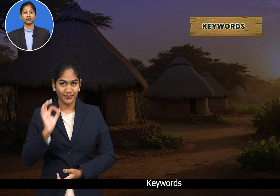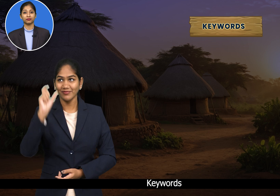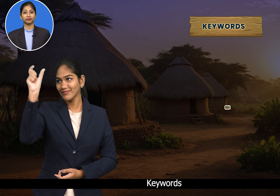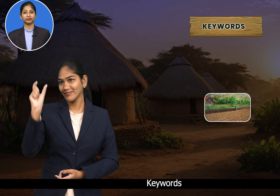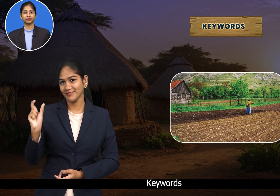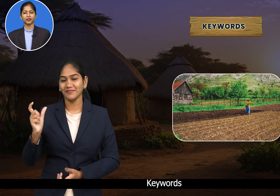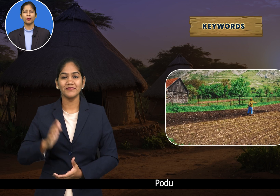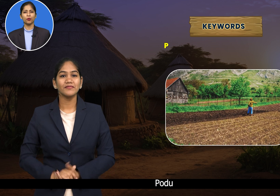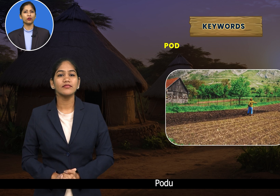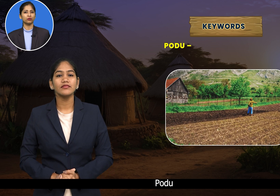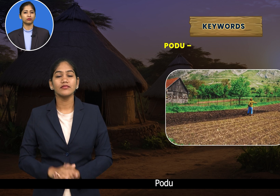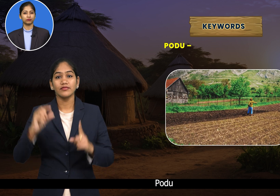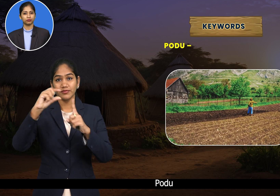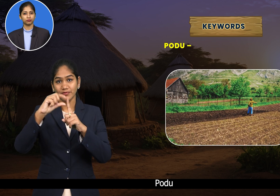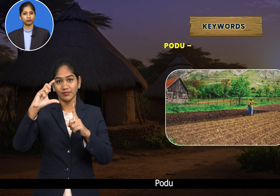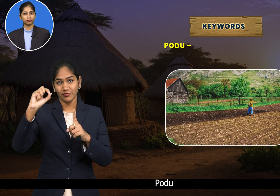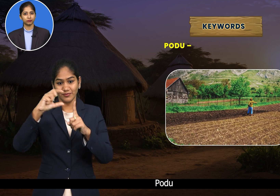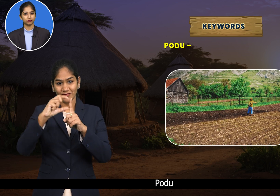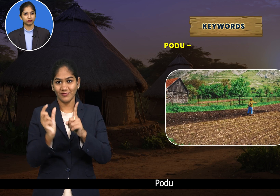Keywords. Podu.